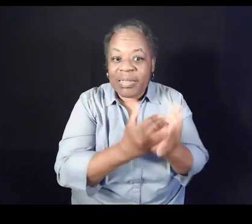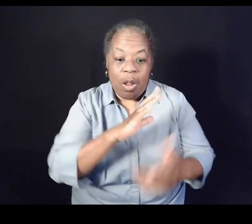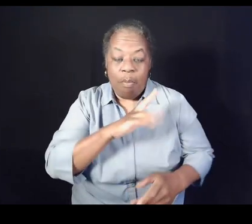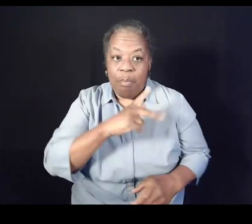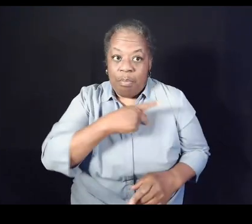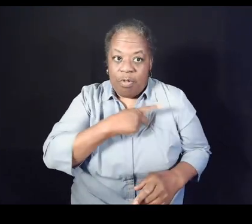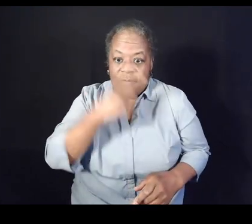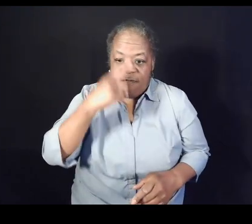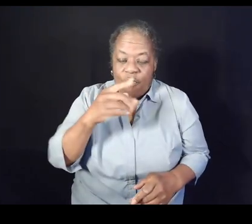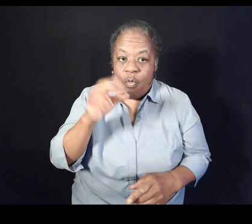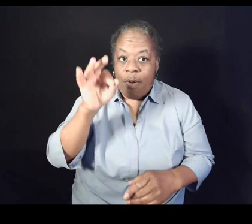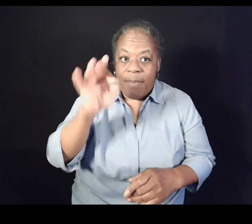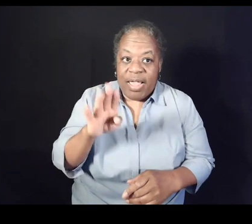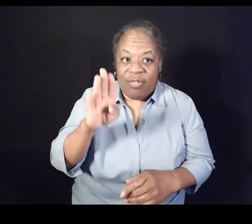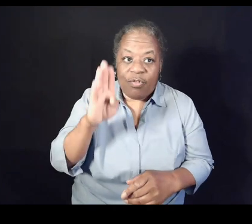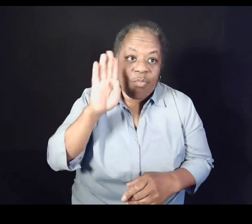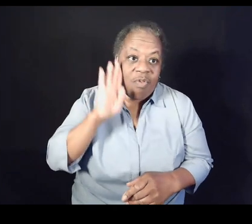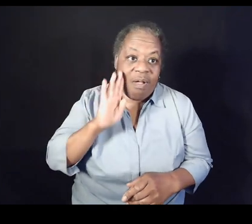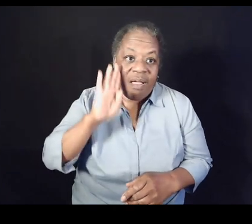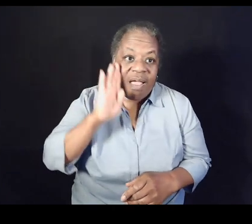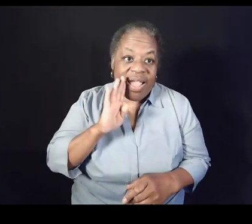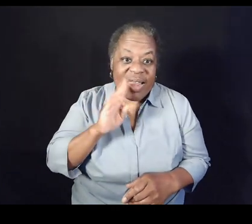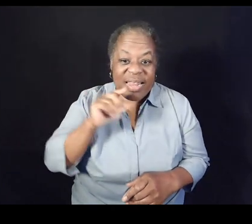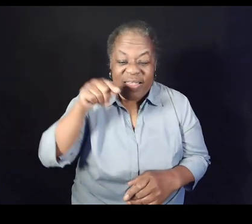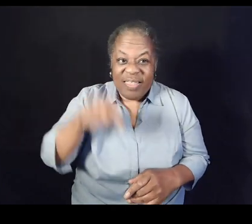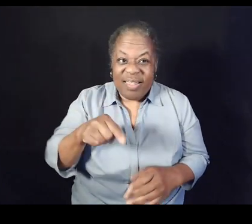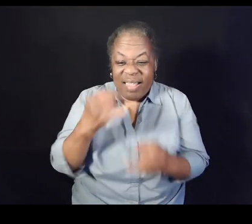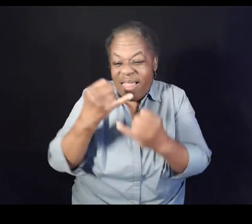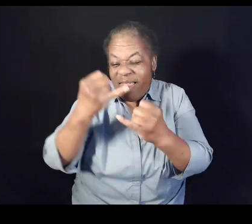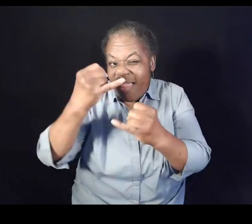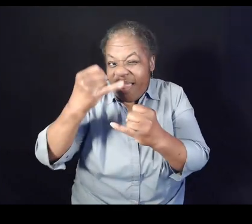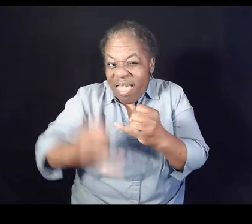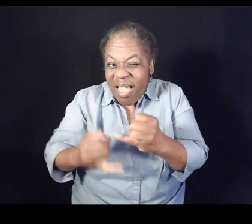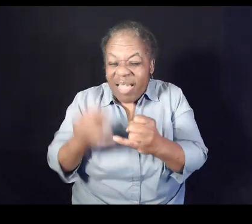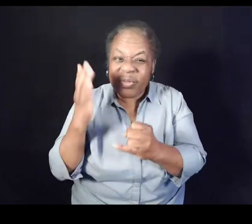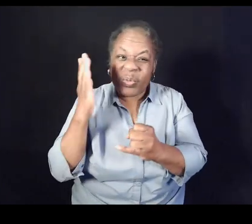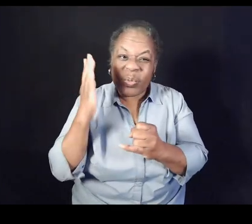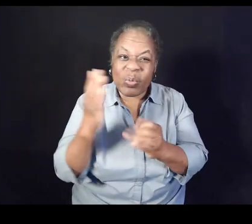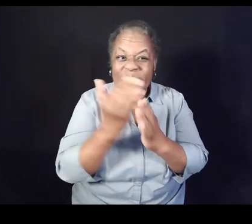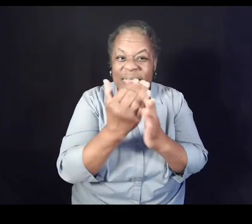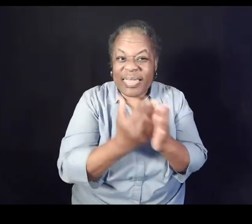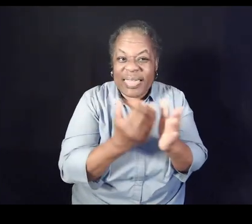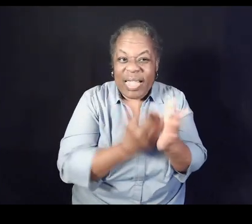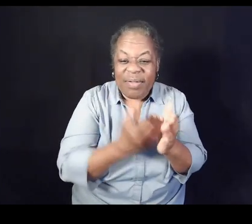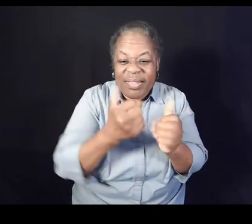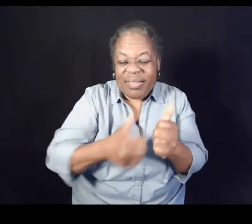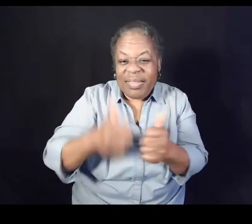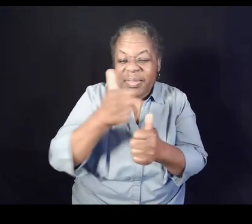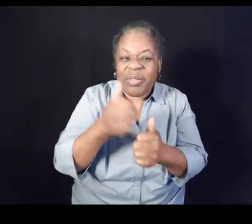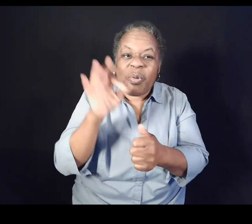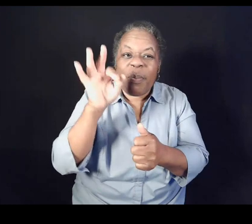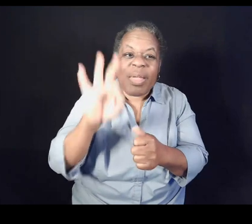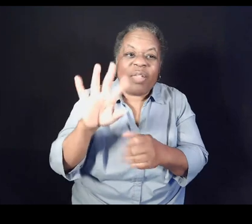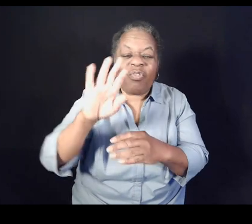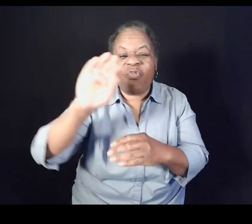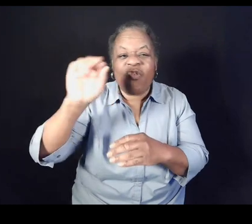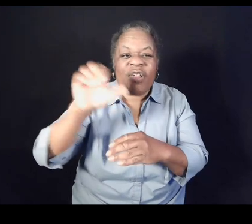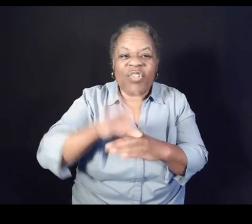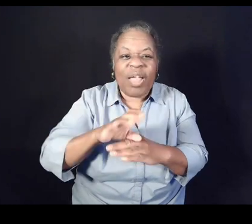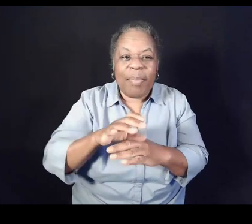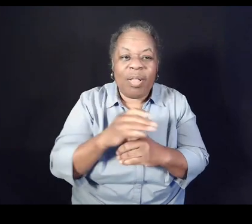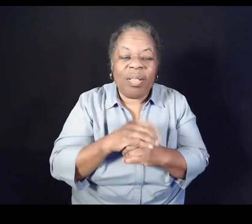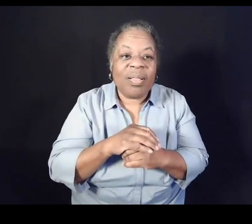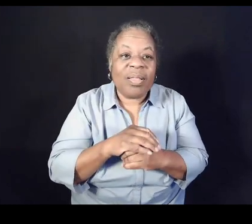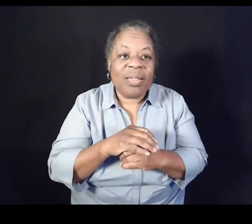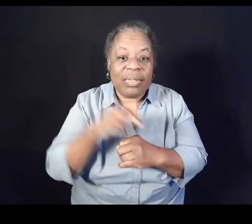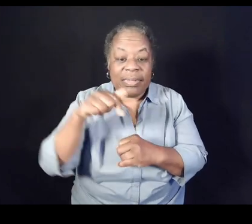Pastor Bryan, as this will be his last sermon series as the senior pastor of Grace Chapel. Speaking of, the online campus will be